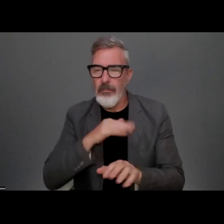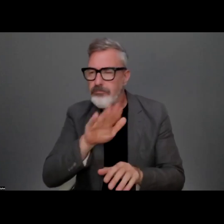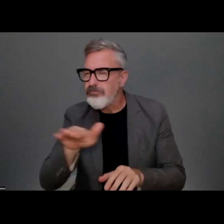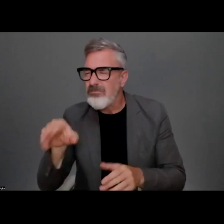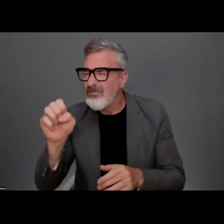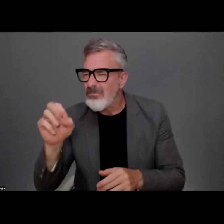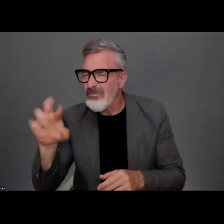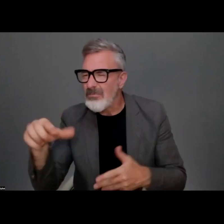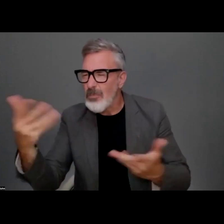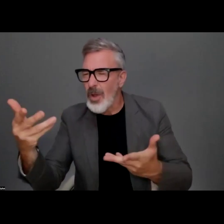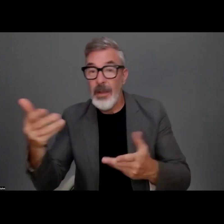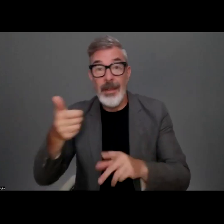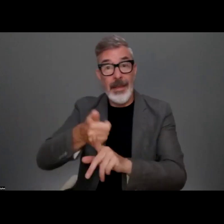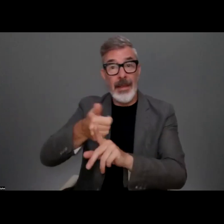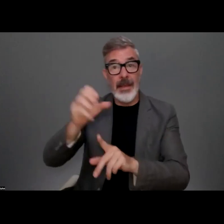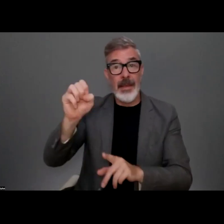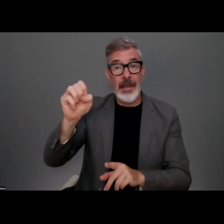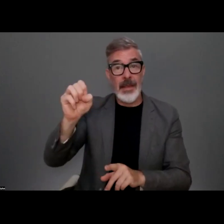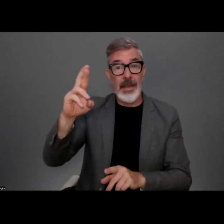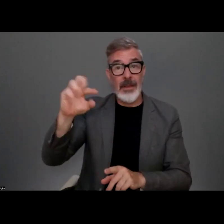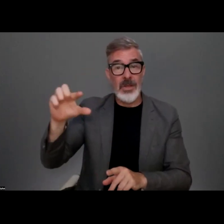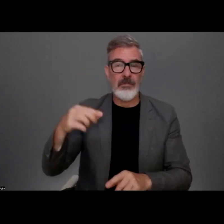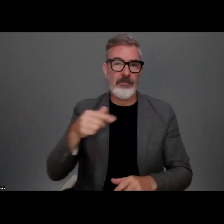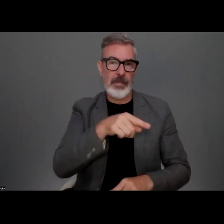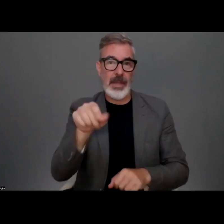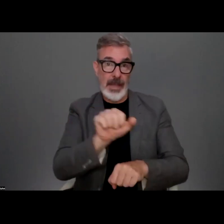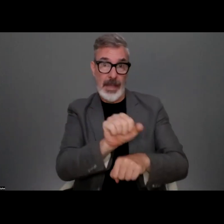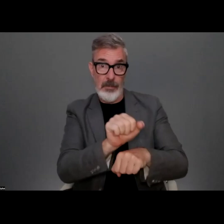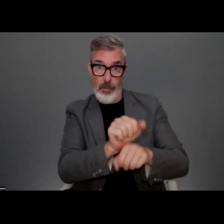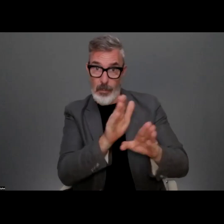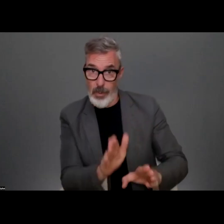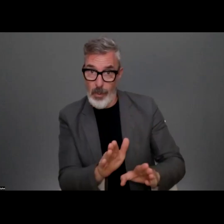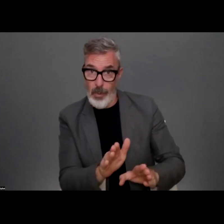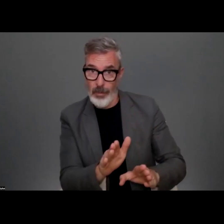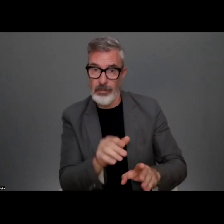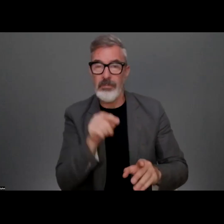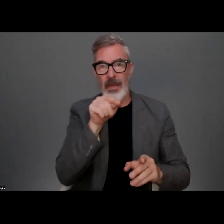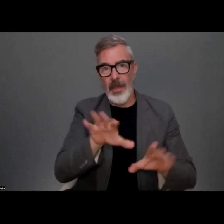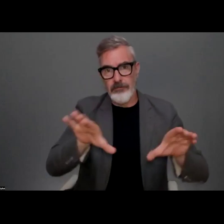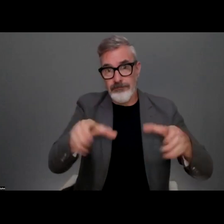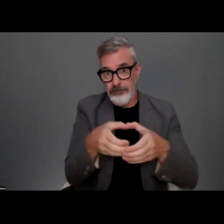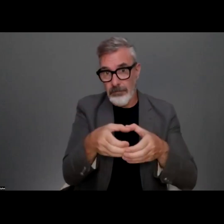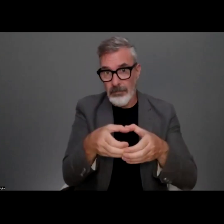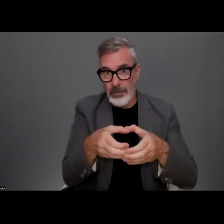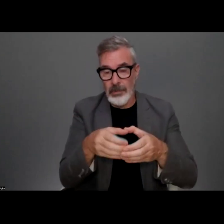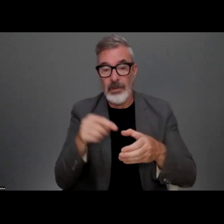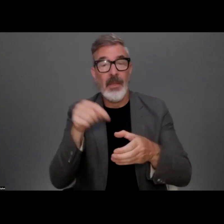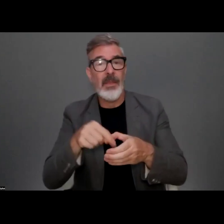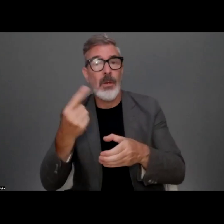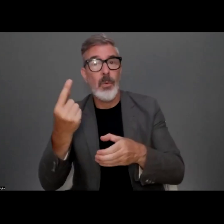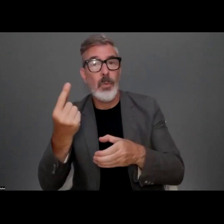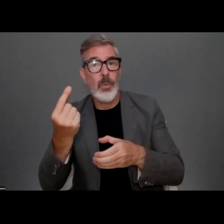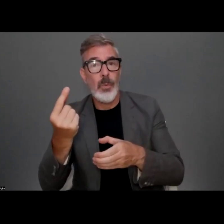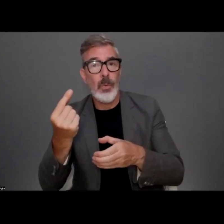It's a volunteer style employee representative program to bring more education and